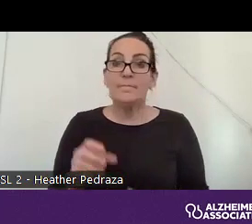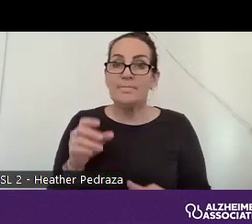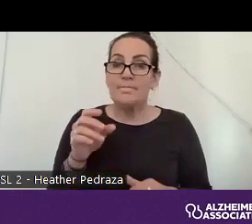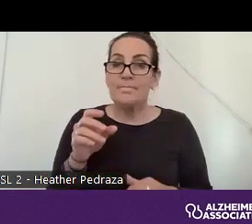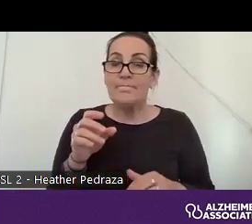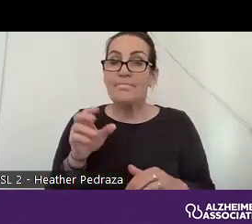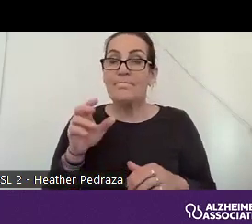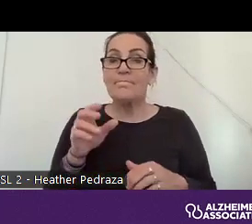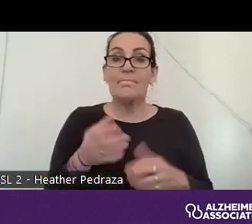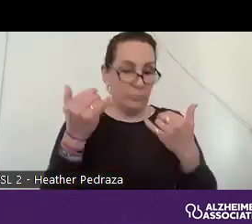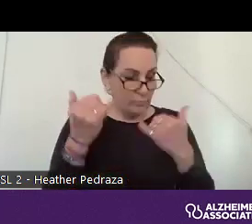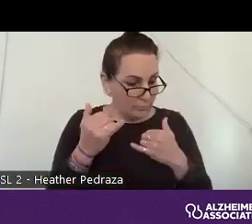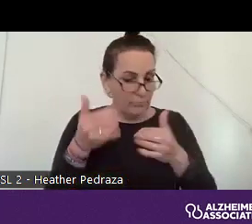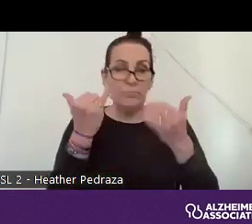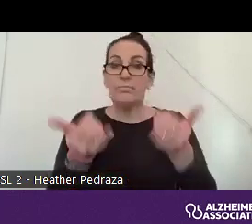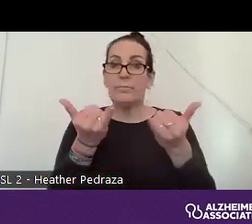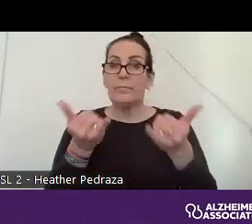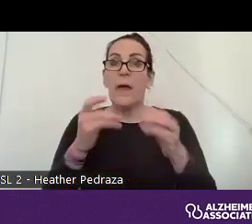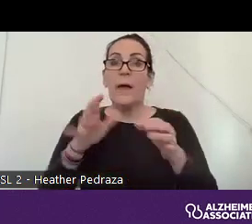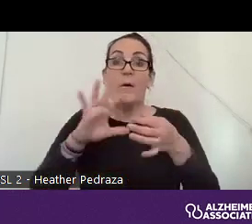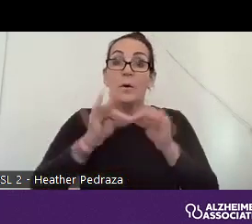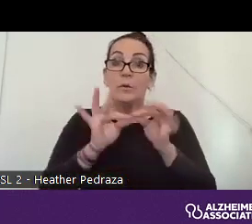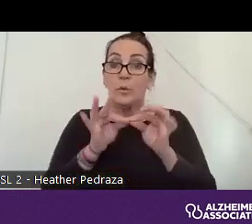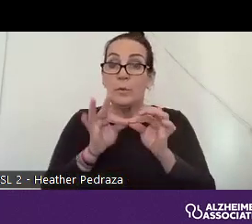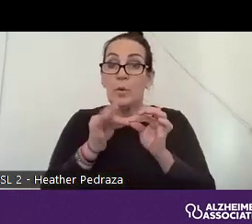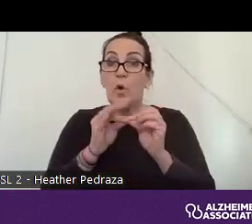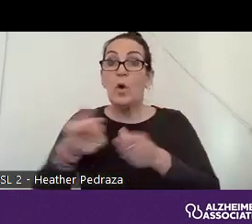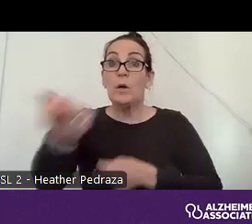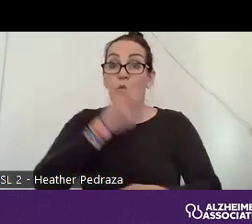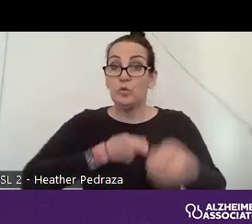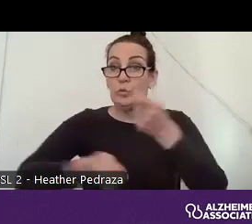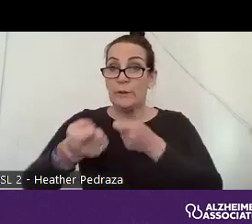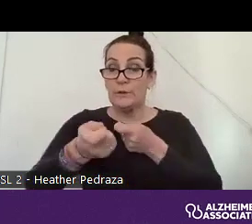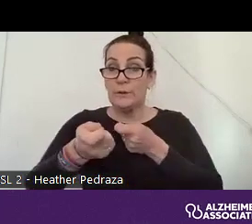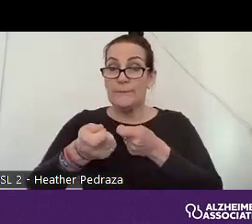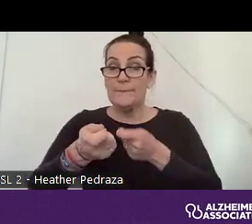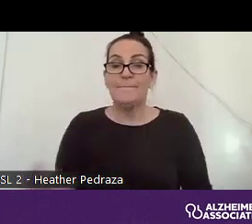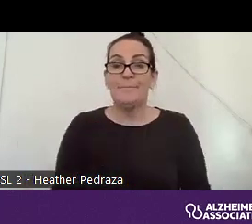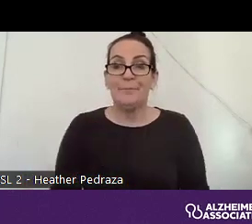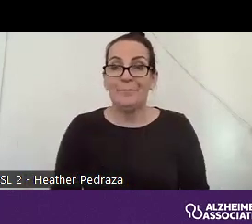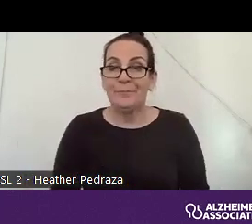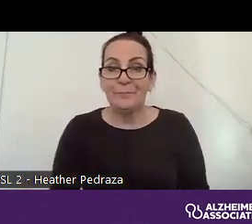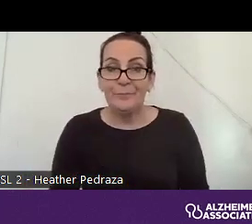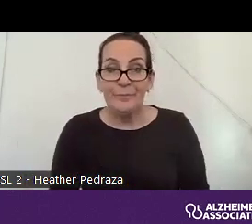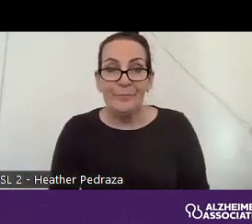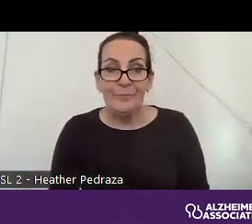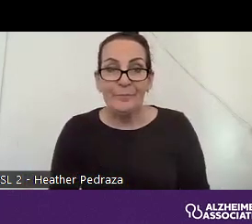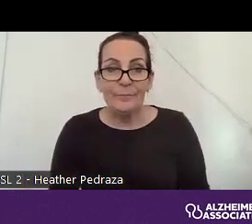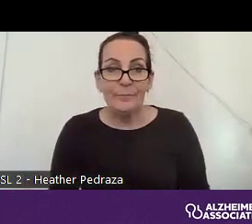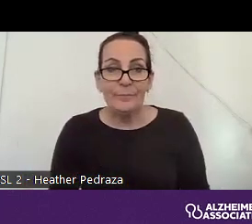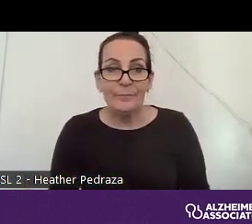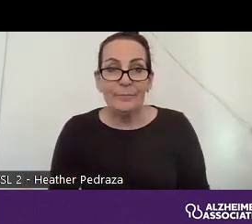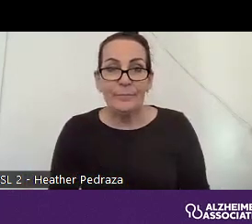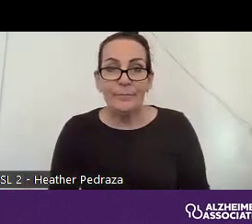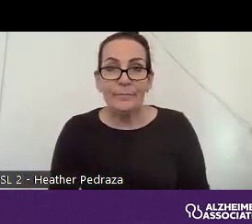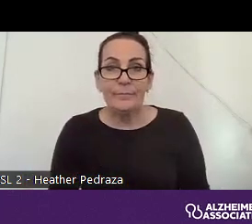which again, you heard about these previously, but just to highlight that in both of these groups, both the self-guided and structured, we